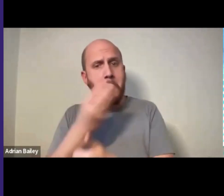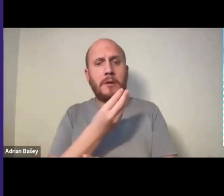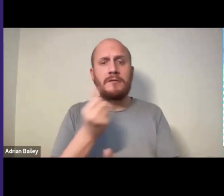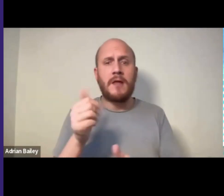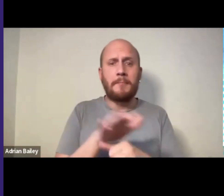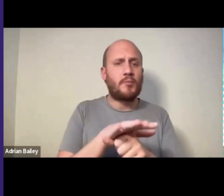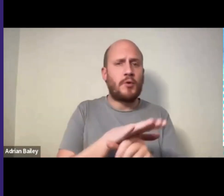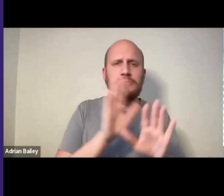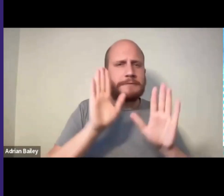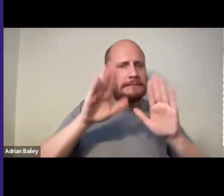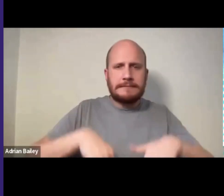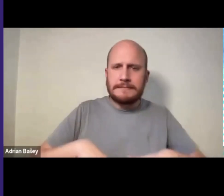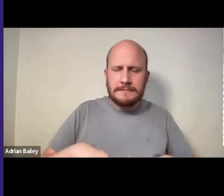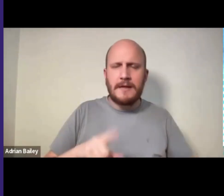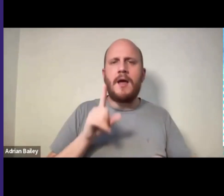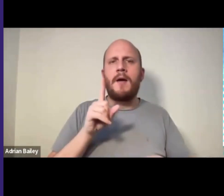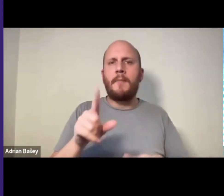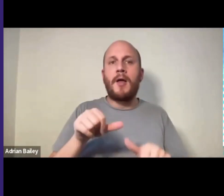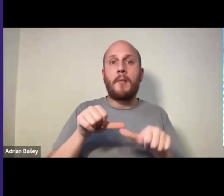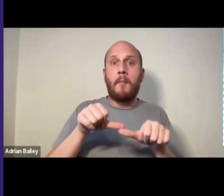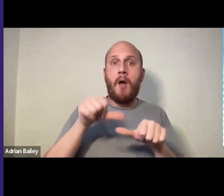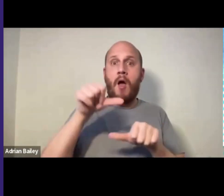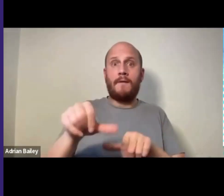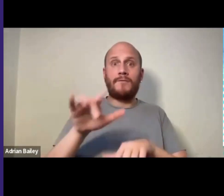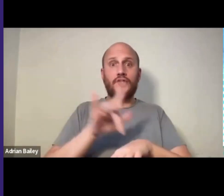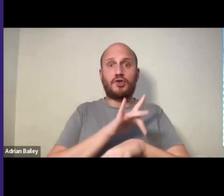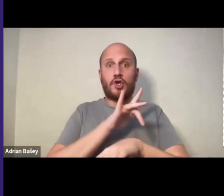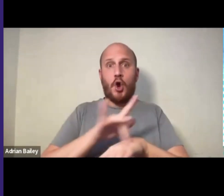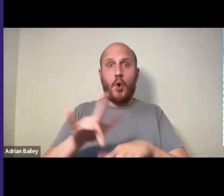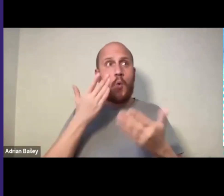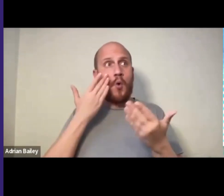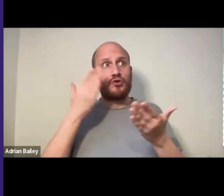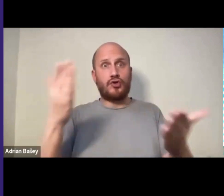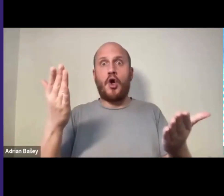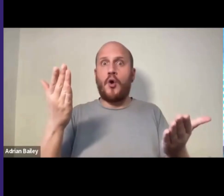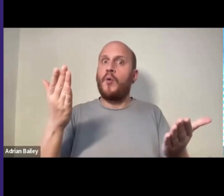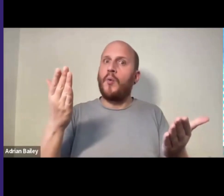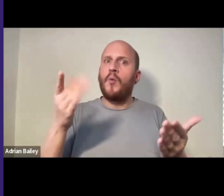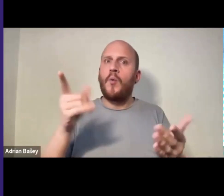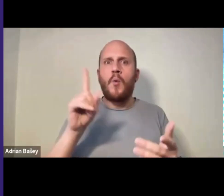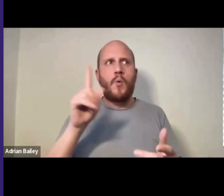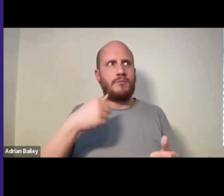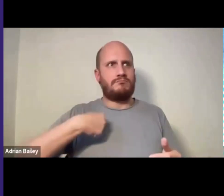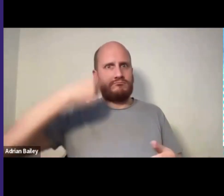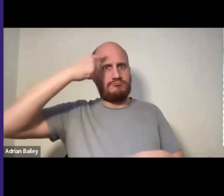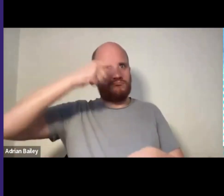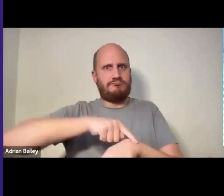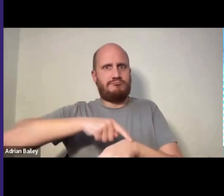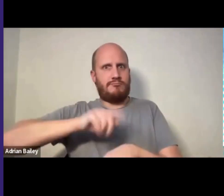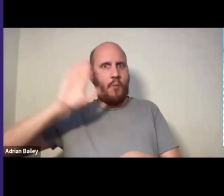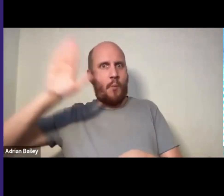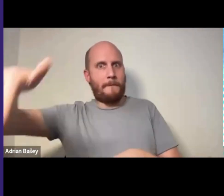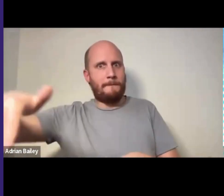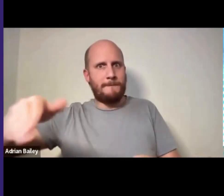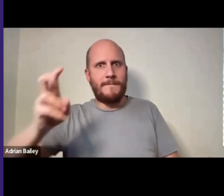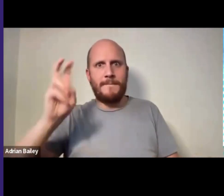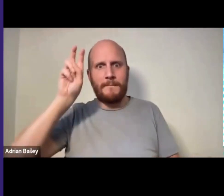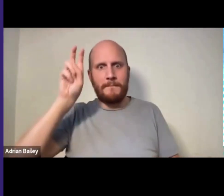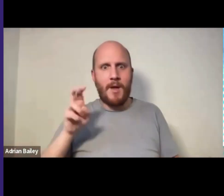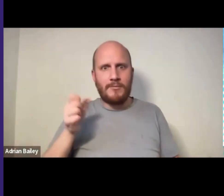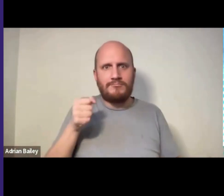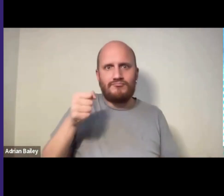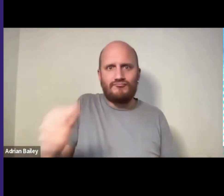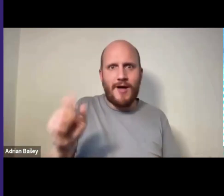And post like when people are rushing to kind of get out and get public transport or get home, is really